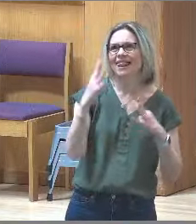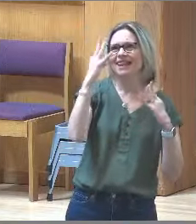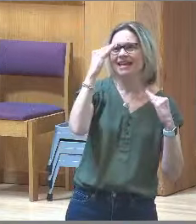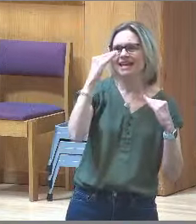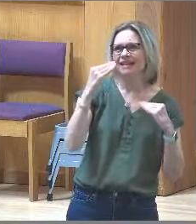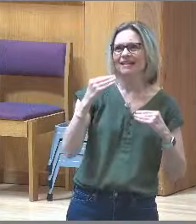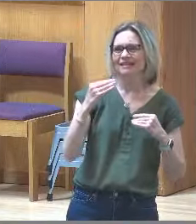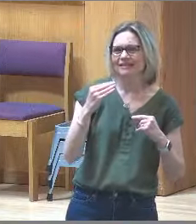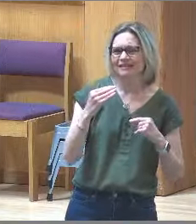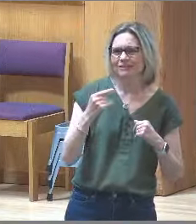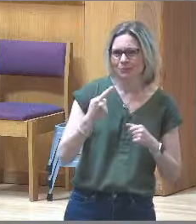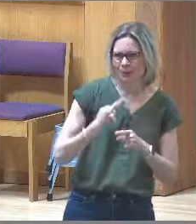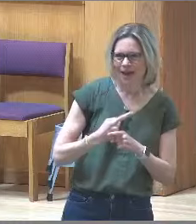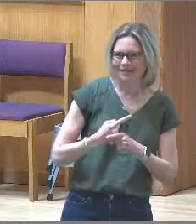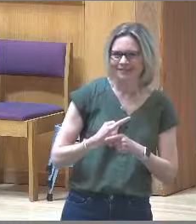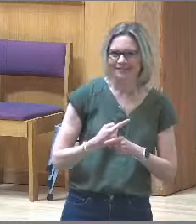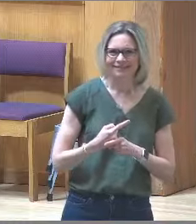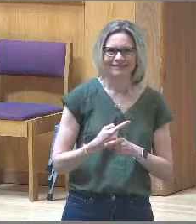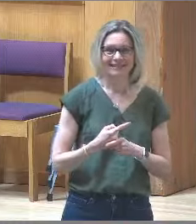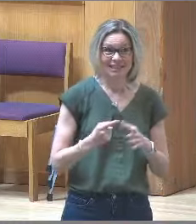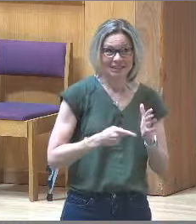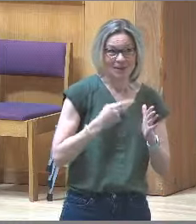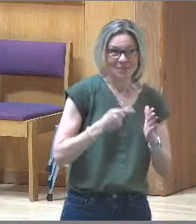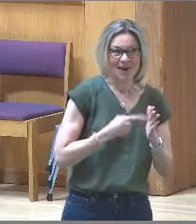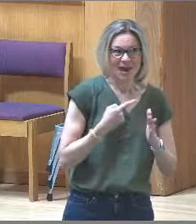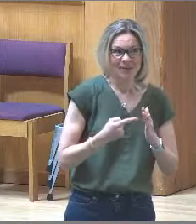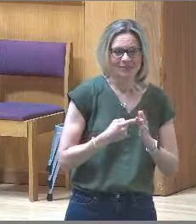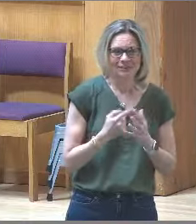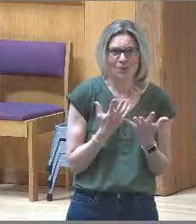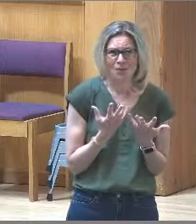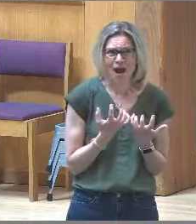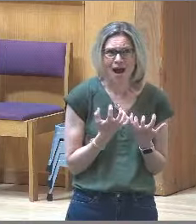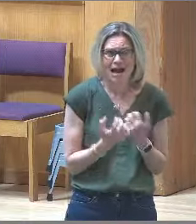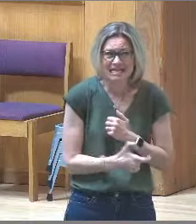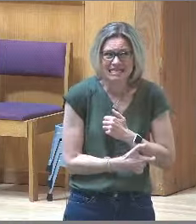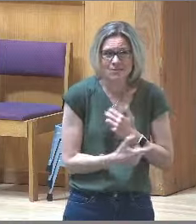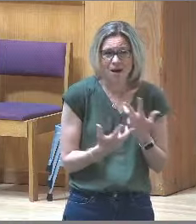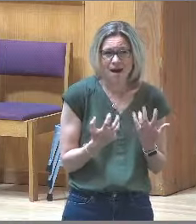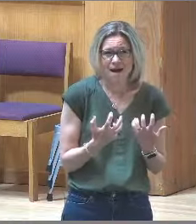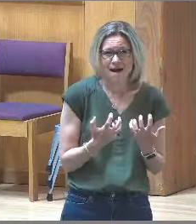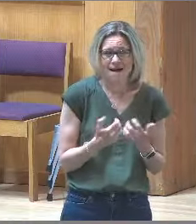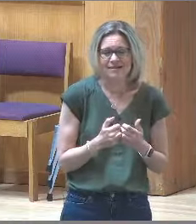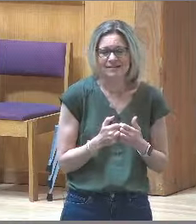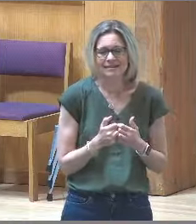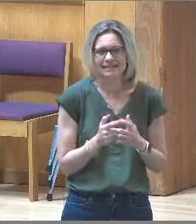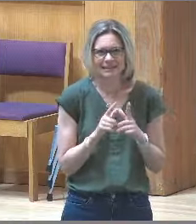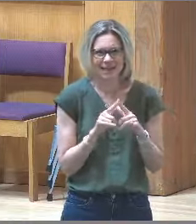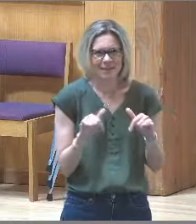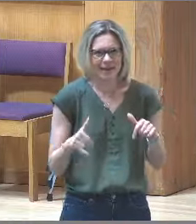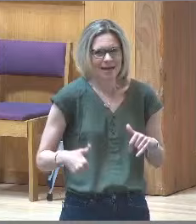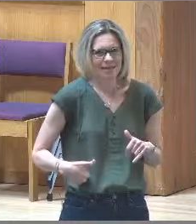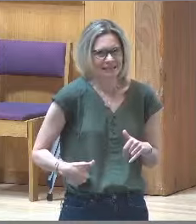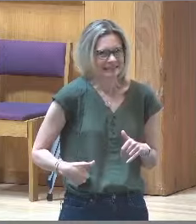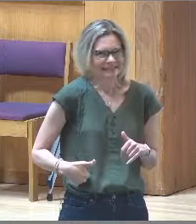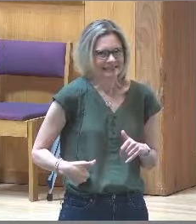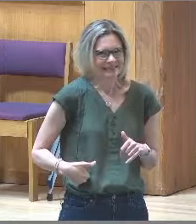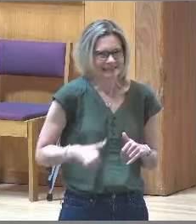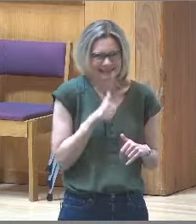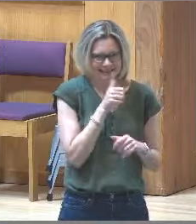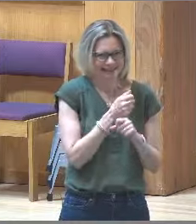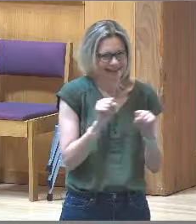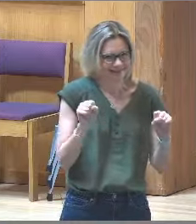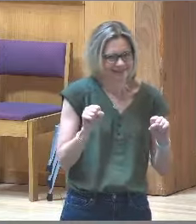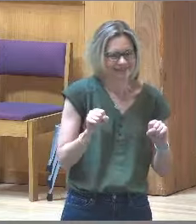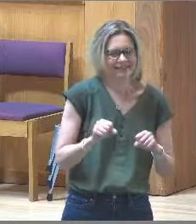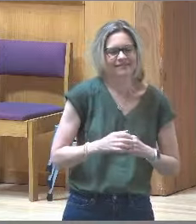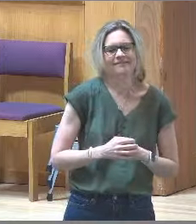right. Sometimes we are tempted to do things that we know that we are not good for us and good